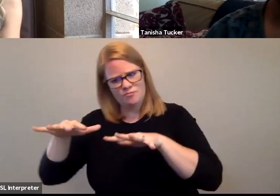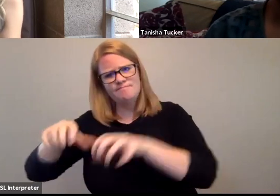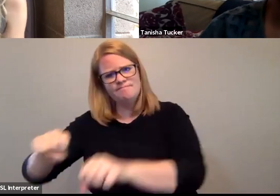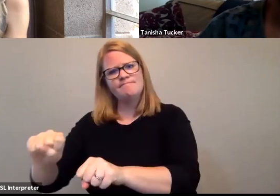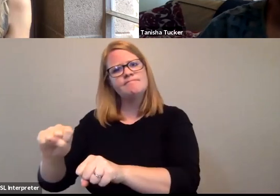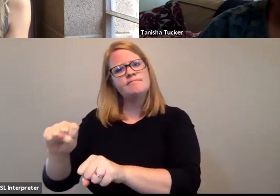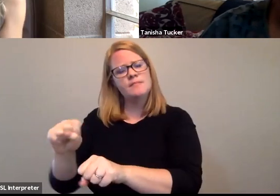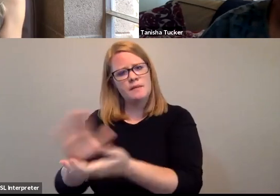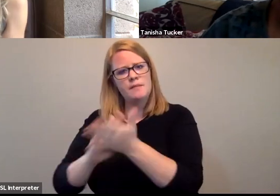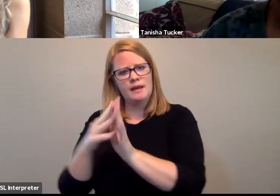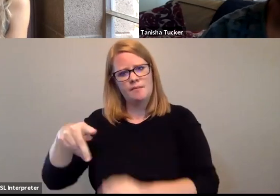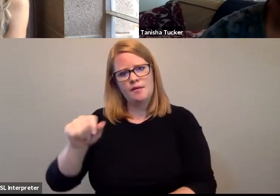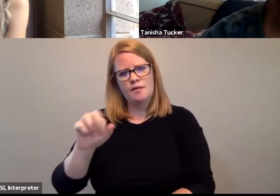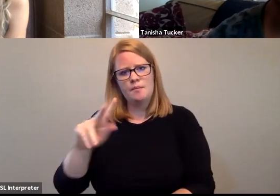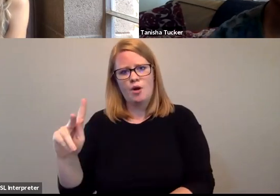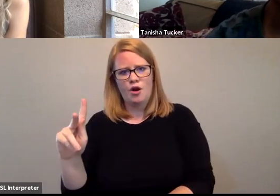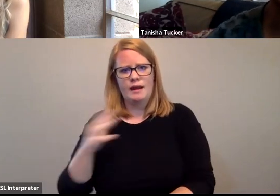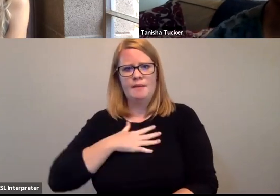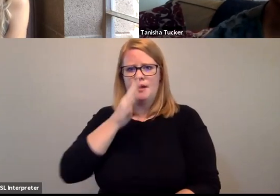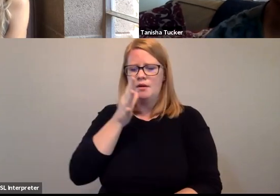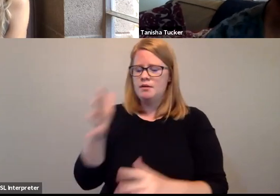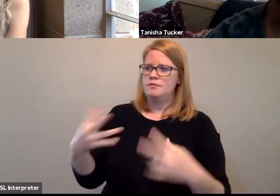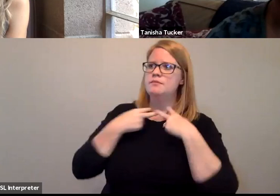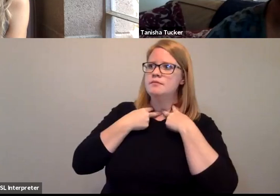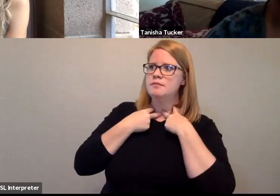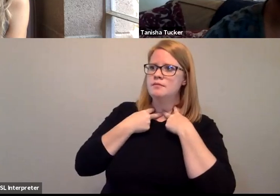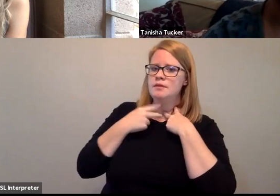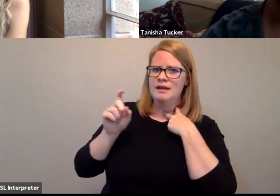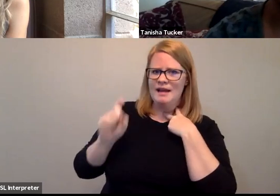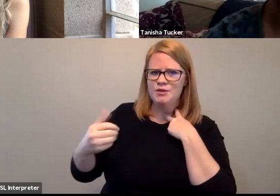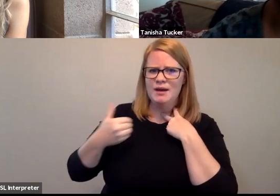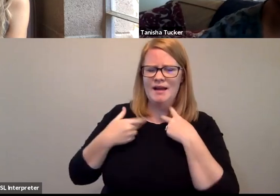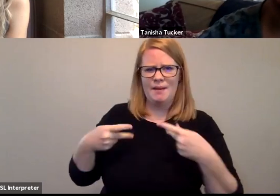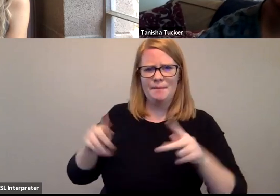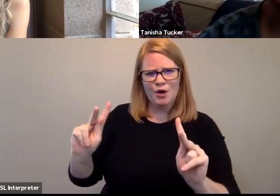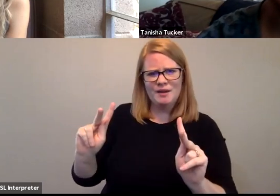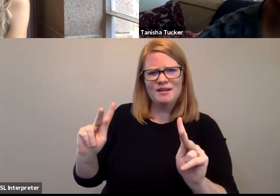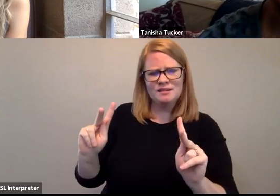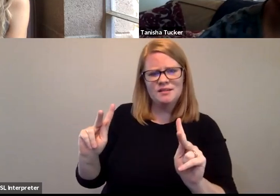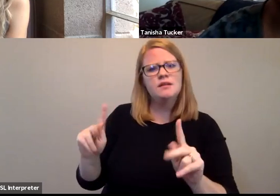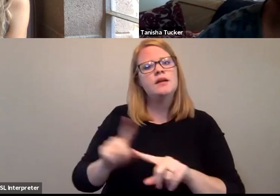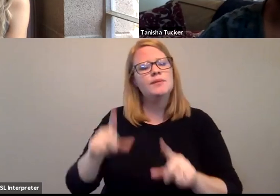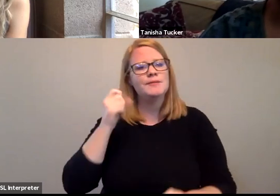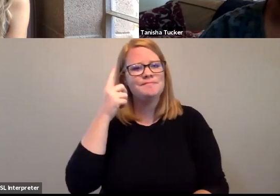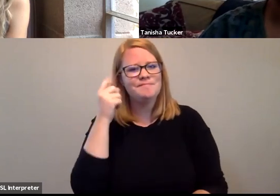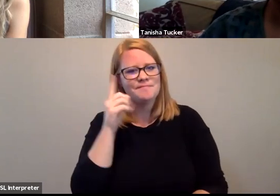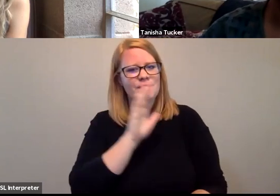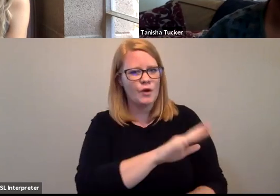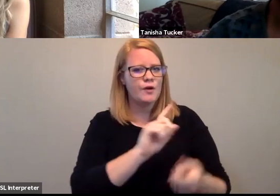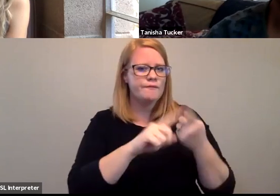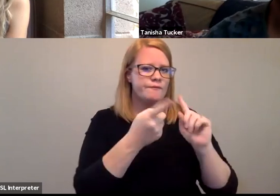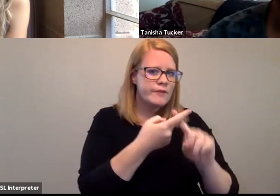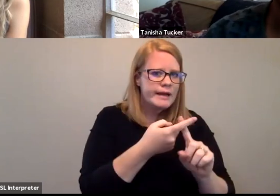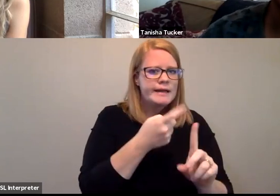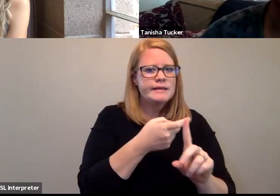So, you know, with her friends from Desert Museum and other members around the area, I believe they all